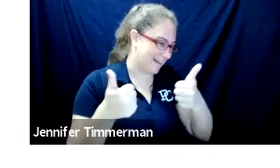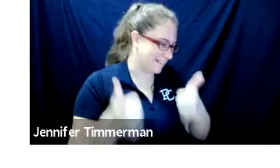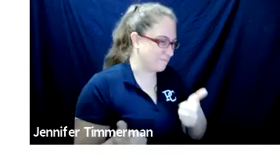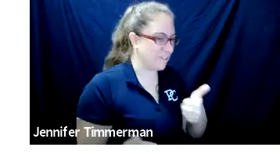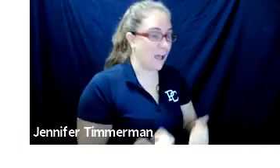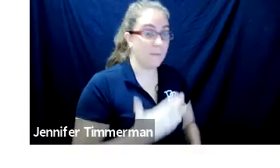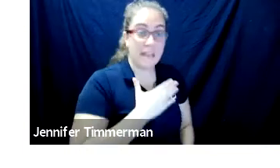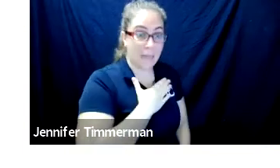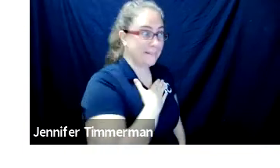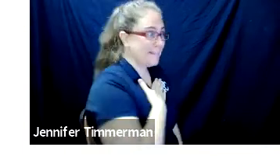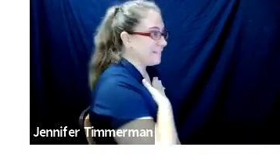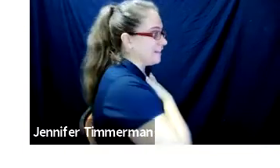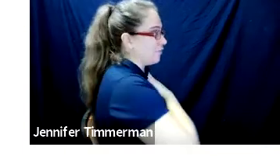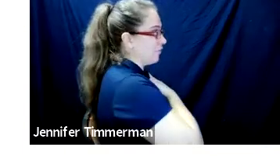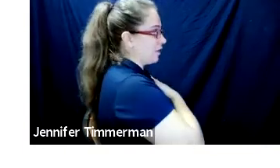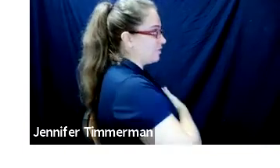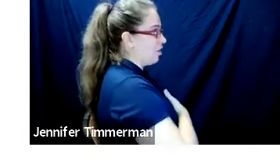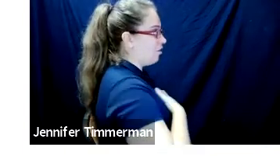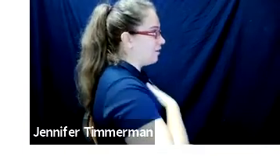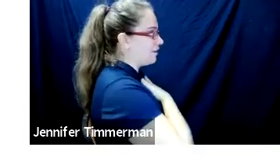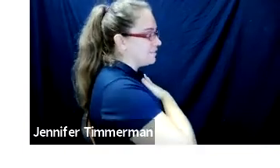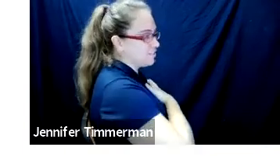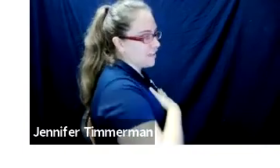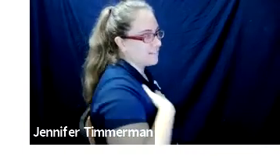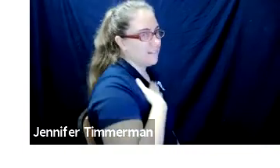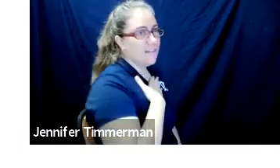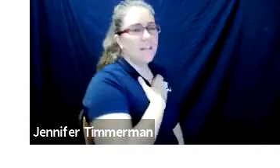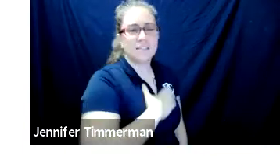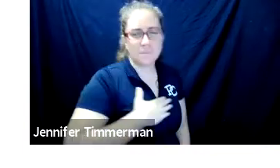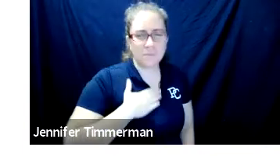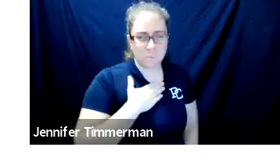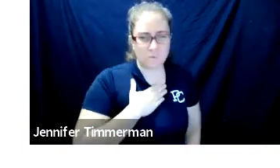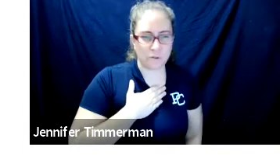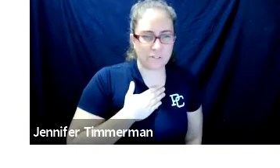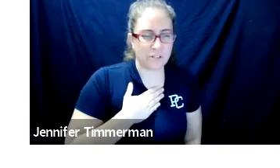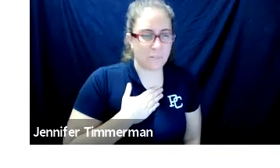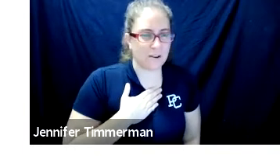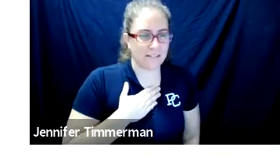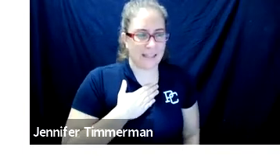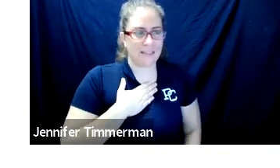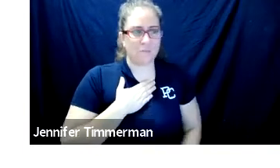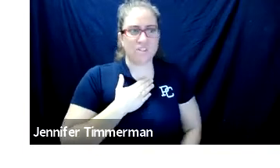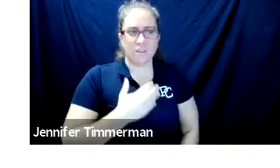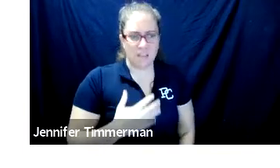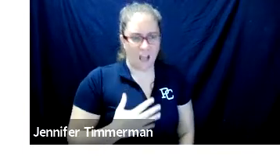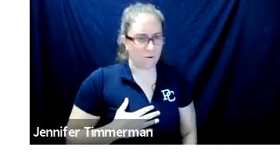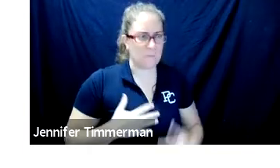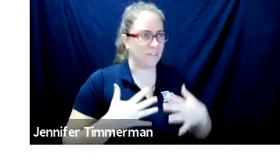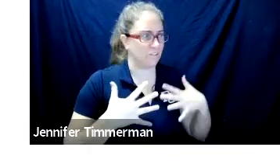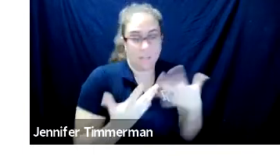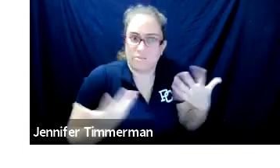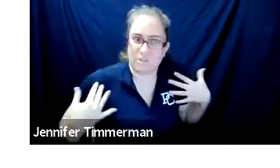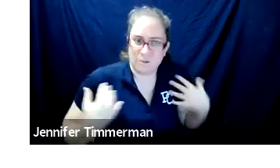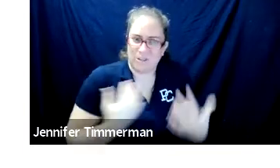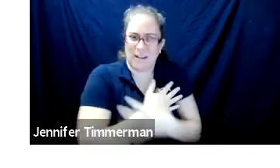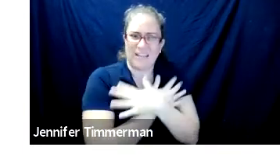Good, awesome job. And please is another one that comes all the way against the chest. Sometimes when we're first learning American Sign Language, it can be awkward because